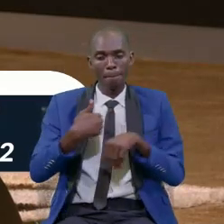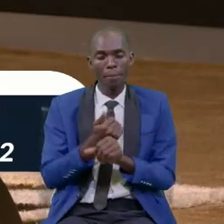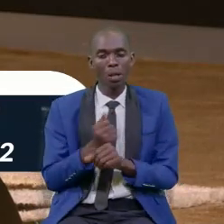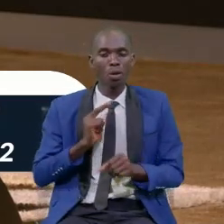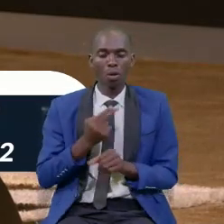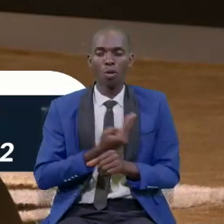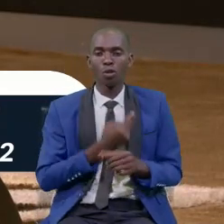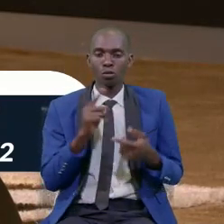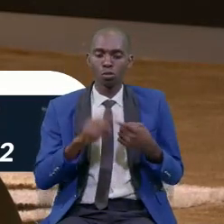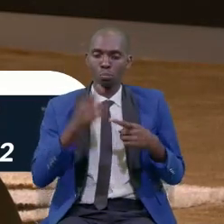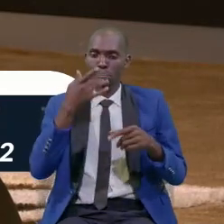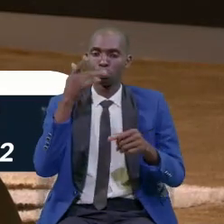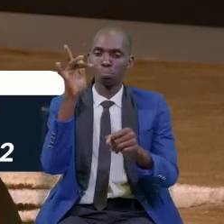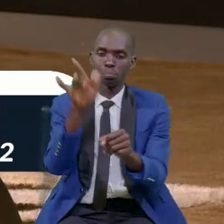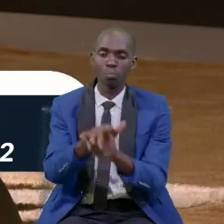swear."